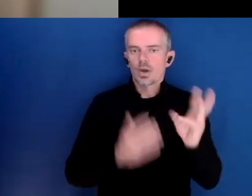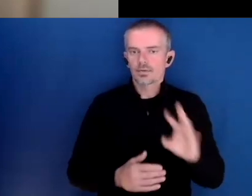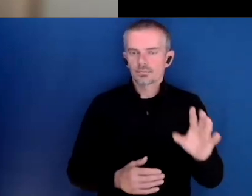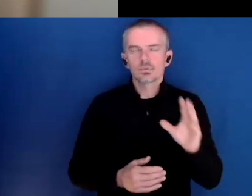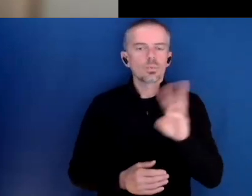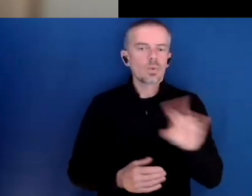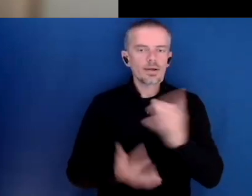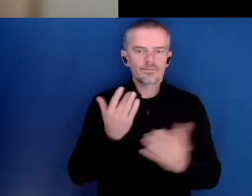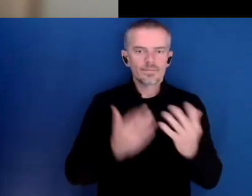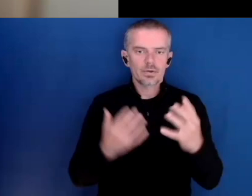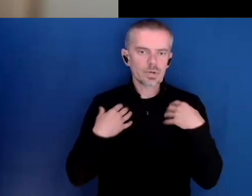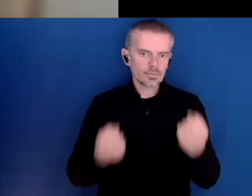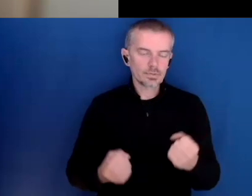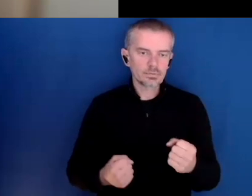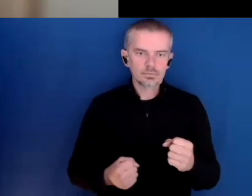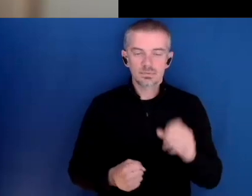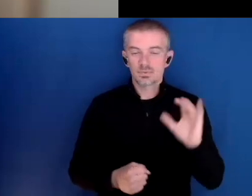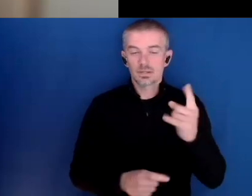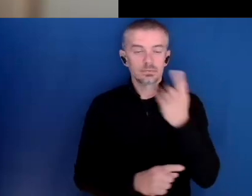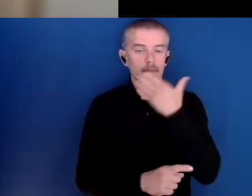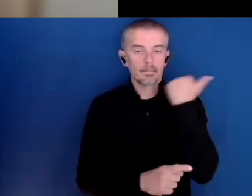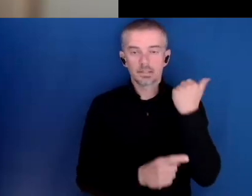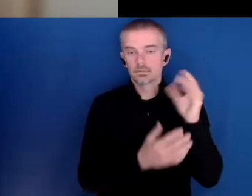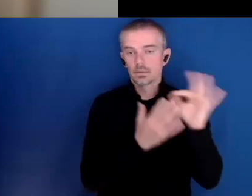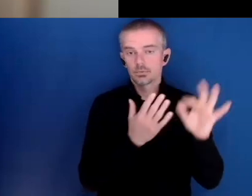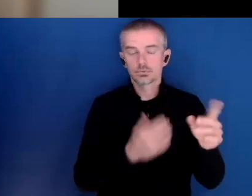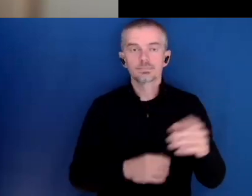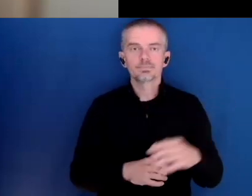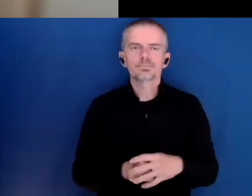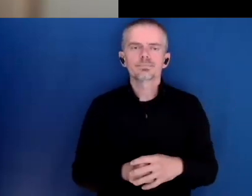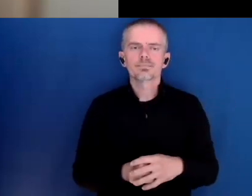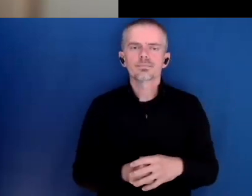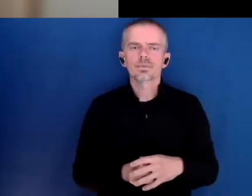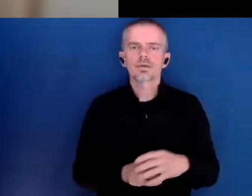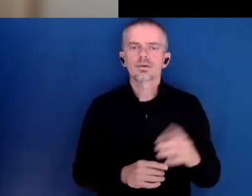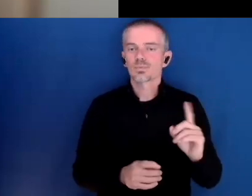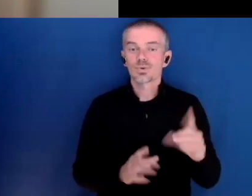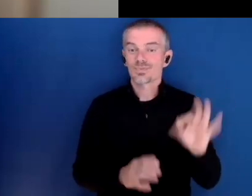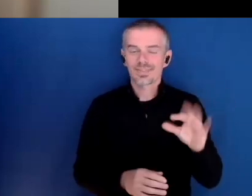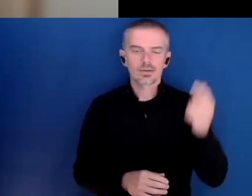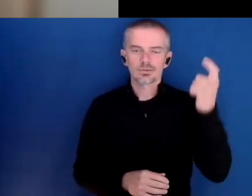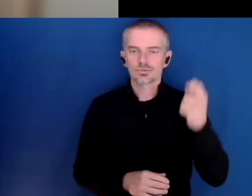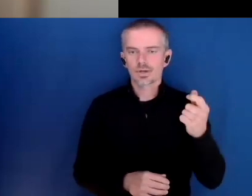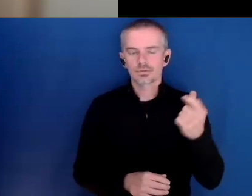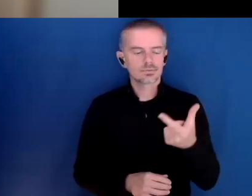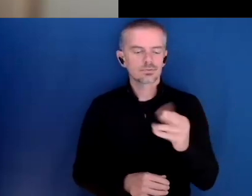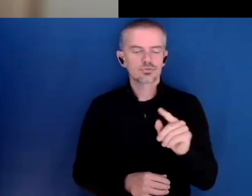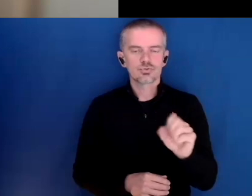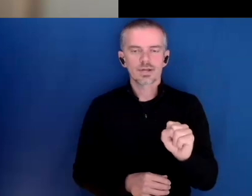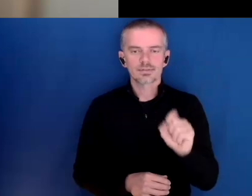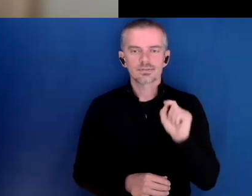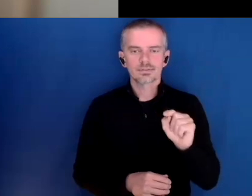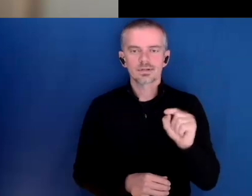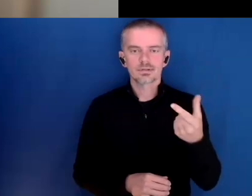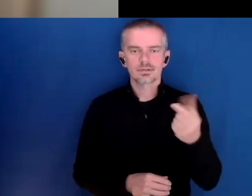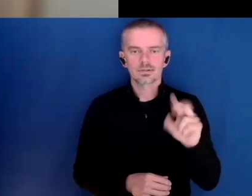best opportunity available. And those are the ones that can be found at grants.gov at that